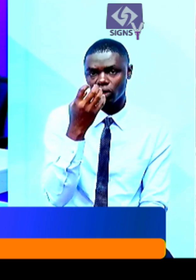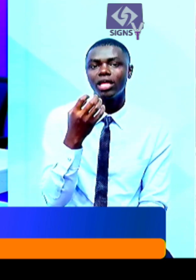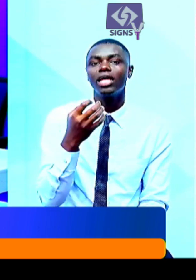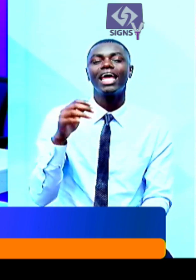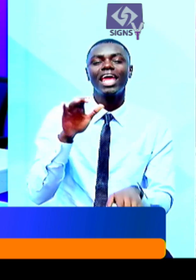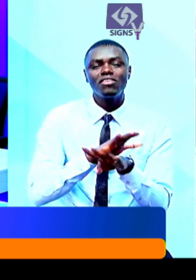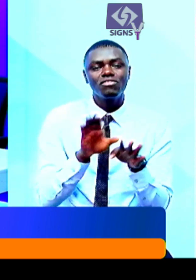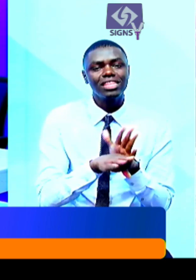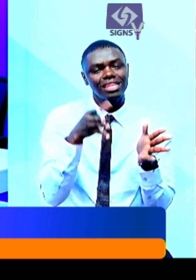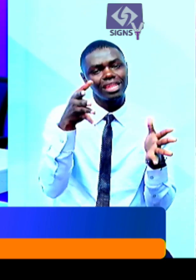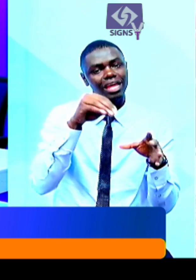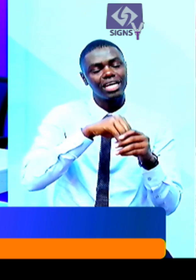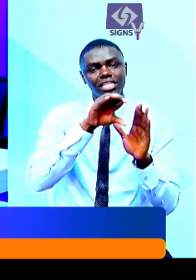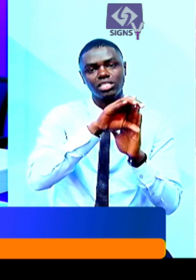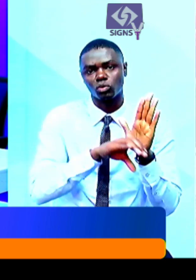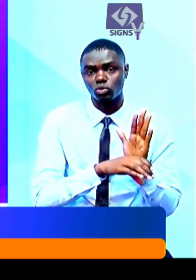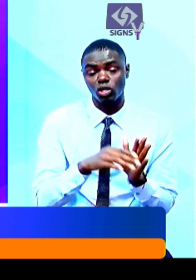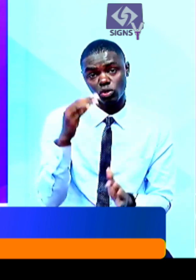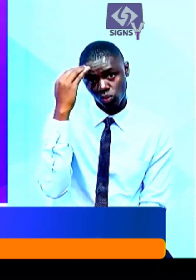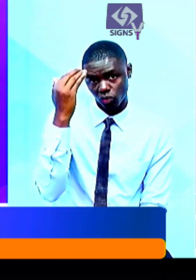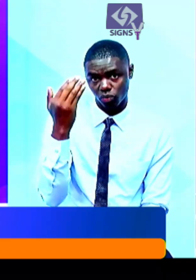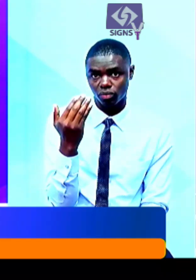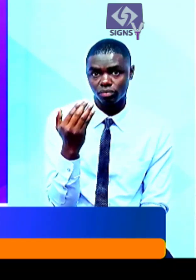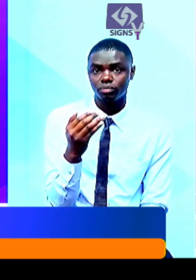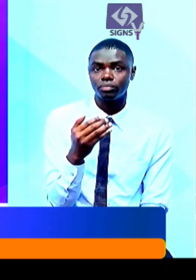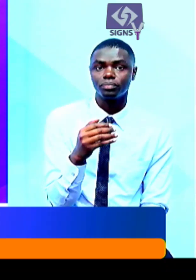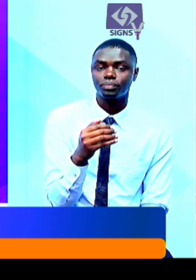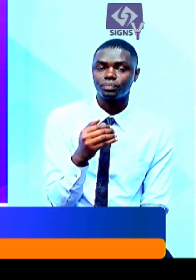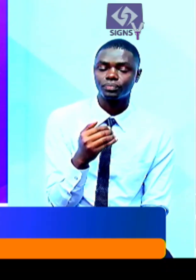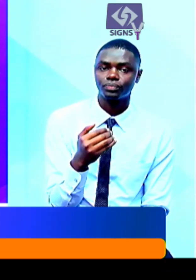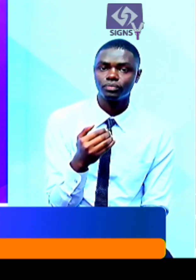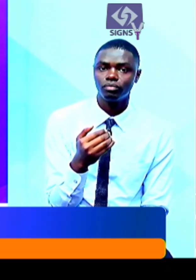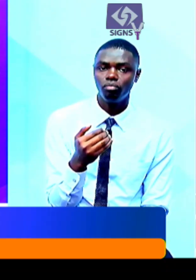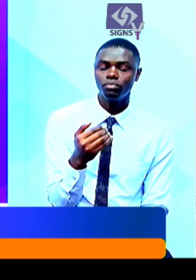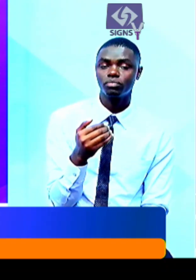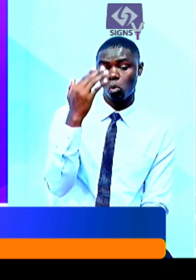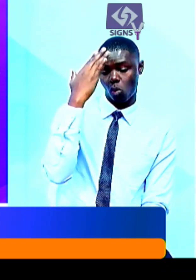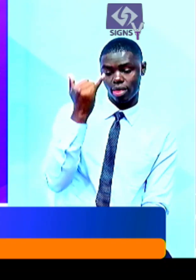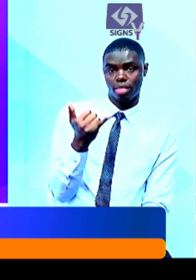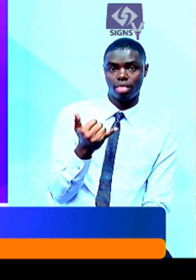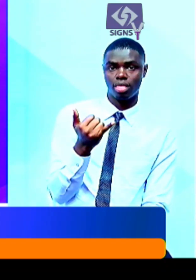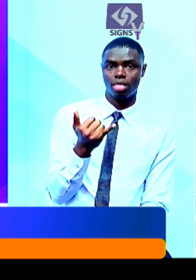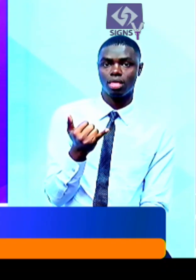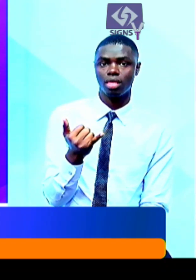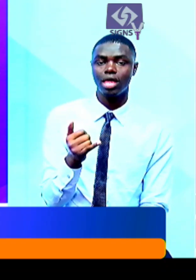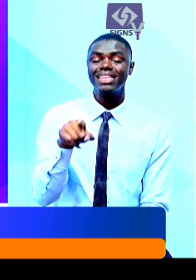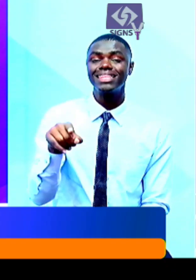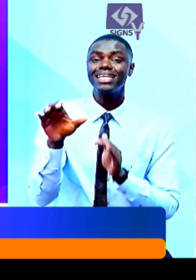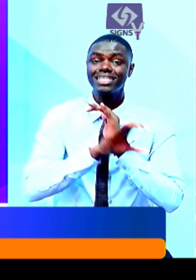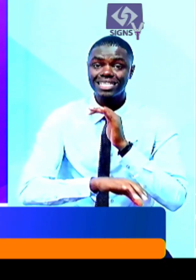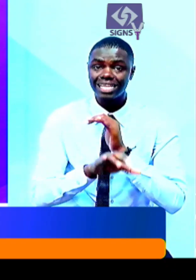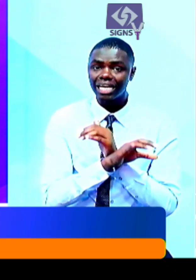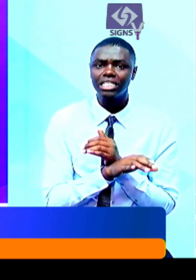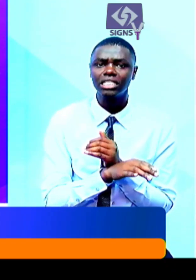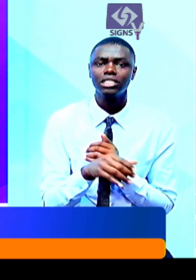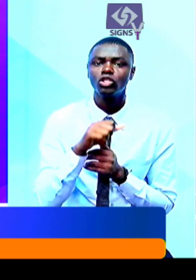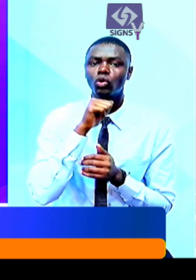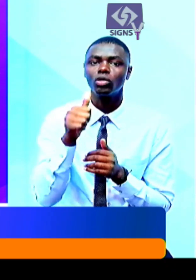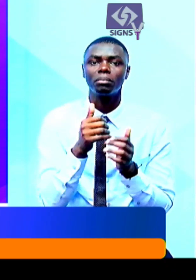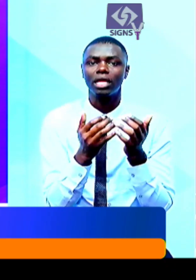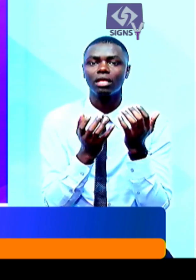is the constitution. Do you know that? By the way, I agree with him partially. Because this country should not be run